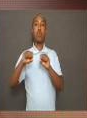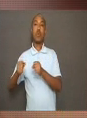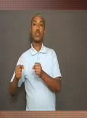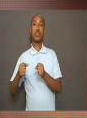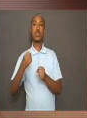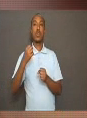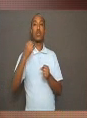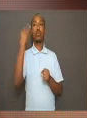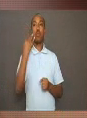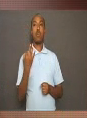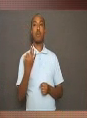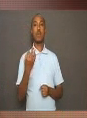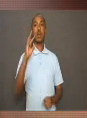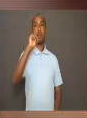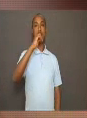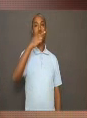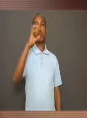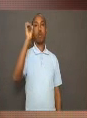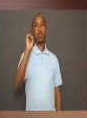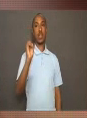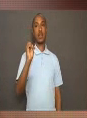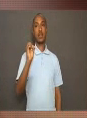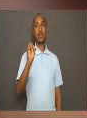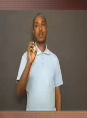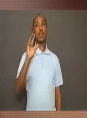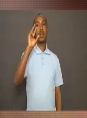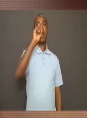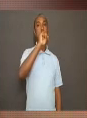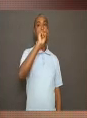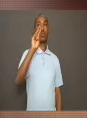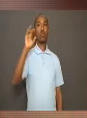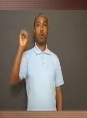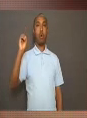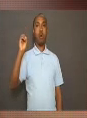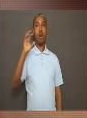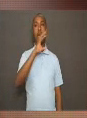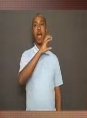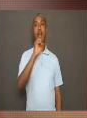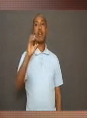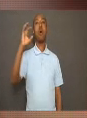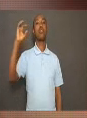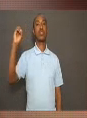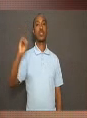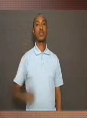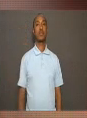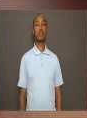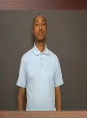form magnesium oxide, nitrogen dioxide, and